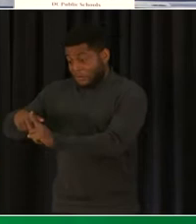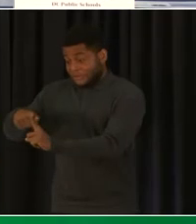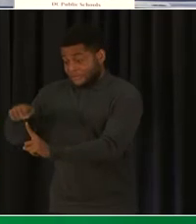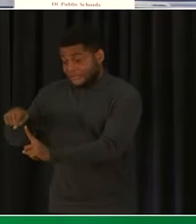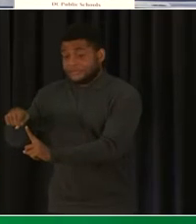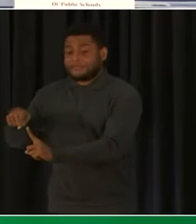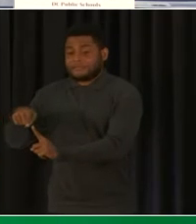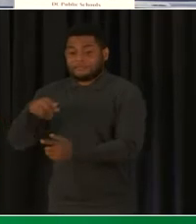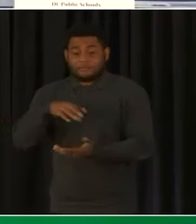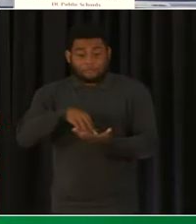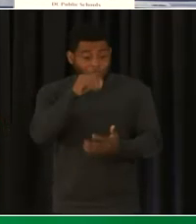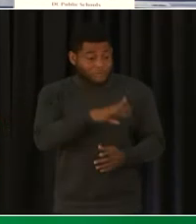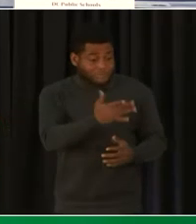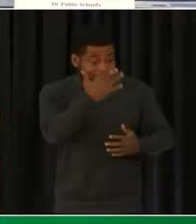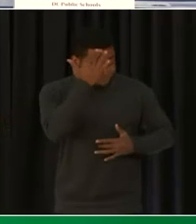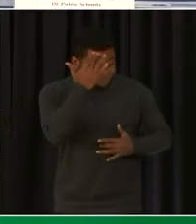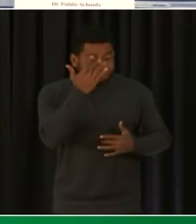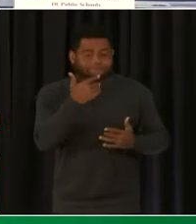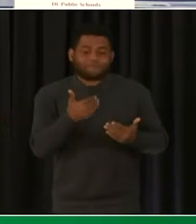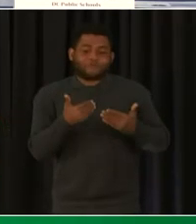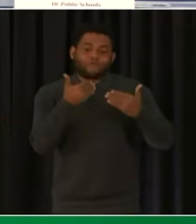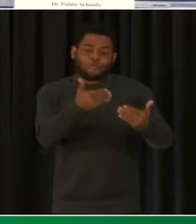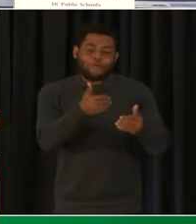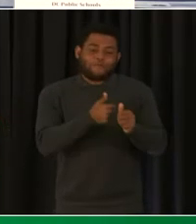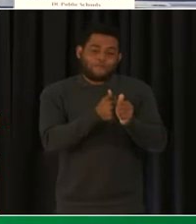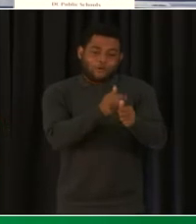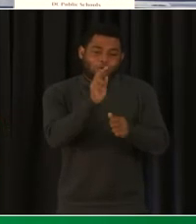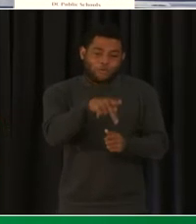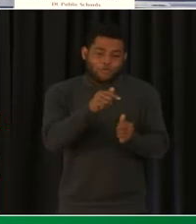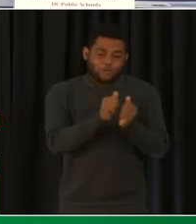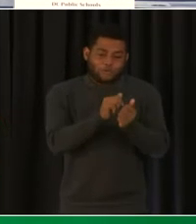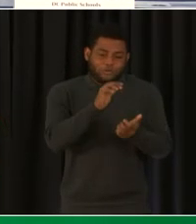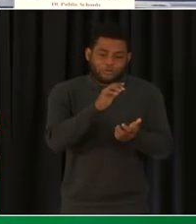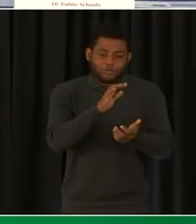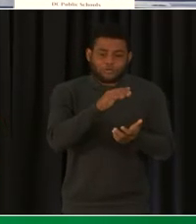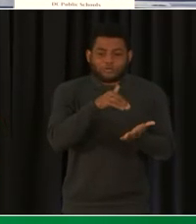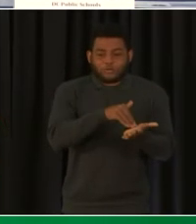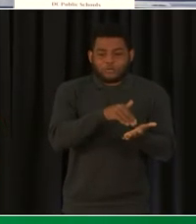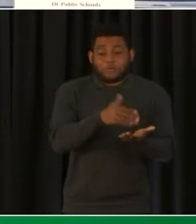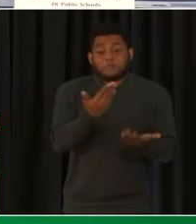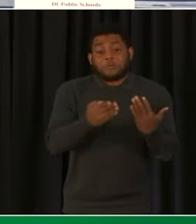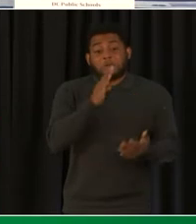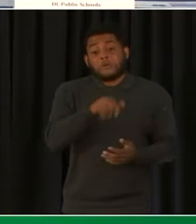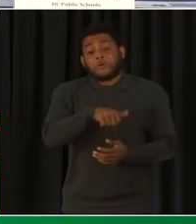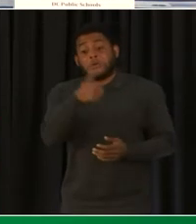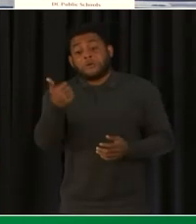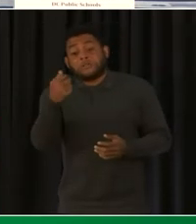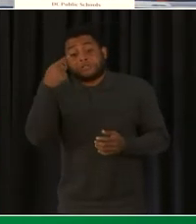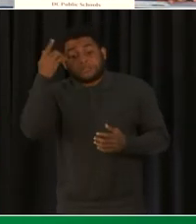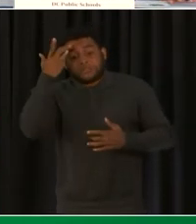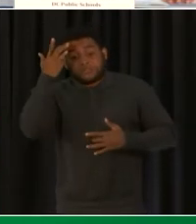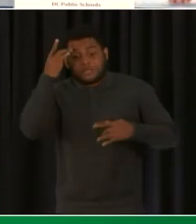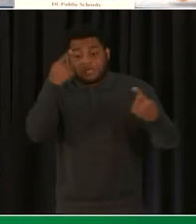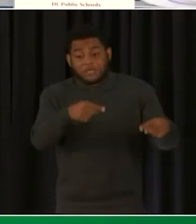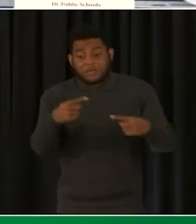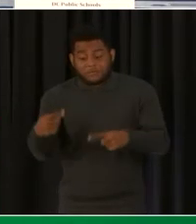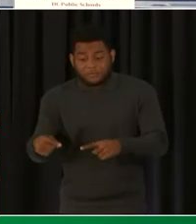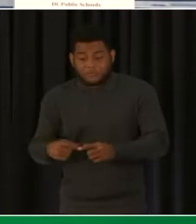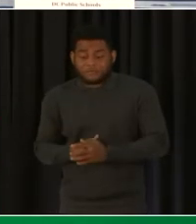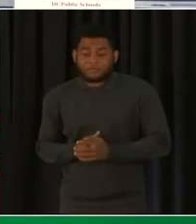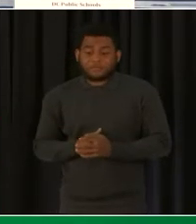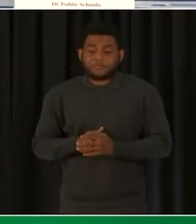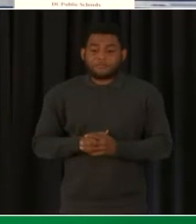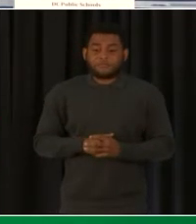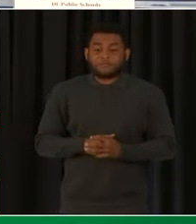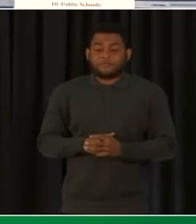is really feeling unwell, follow up with your health care provider because there may be some other things that are going on. And I think